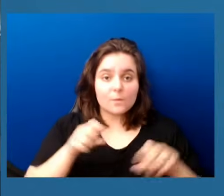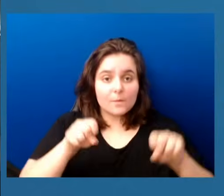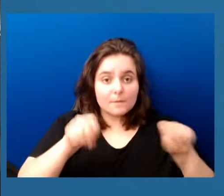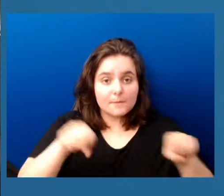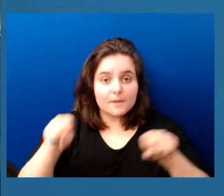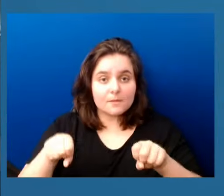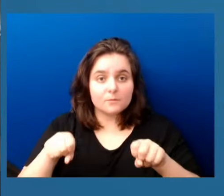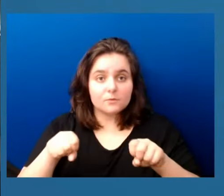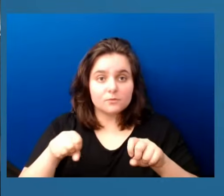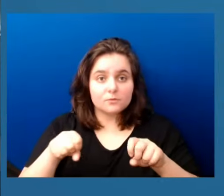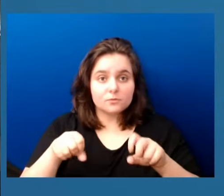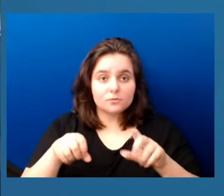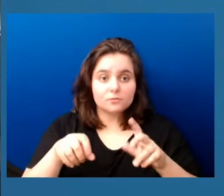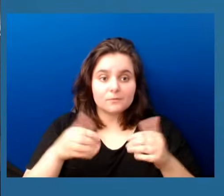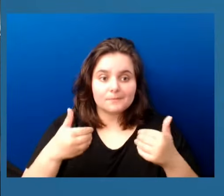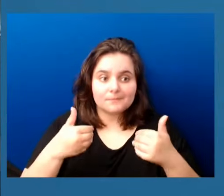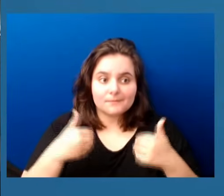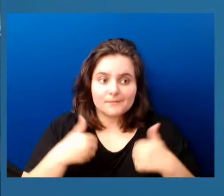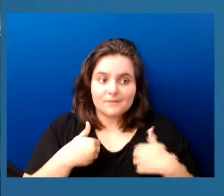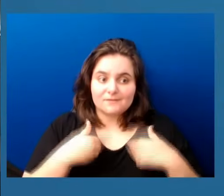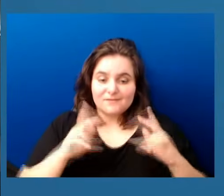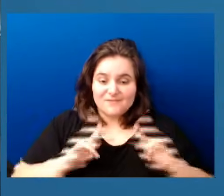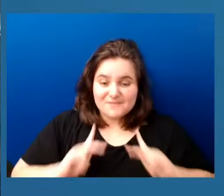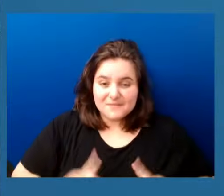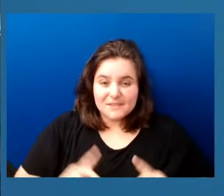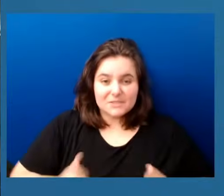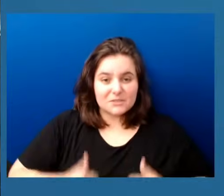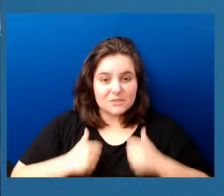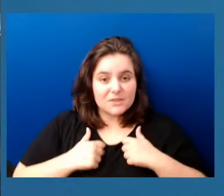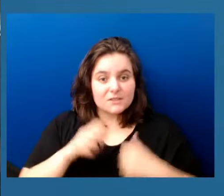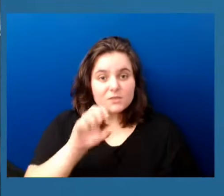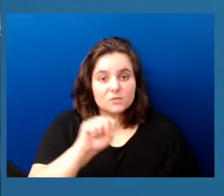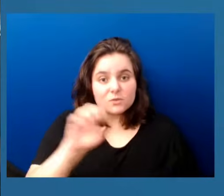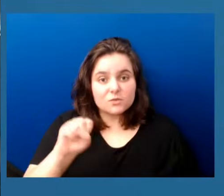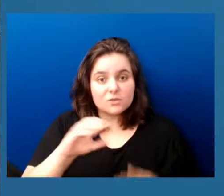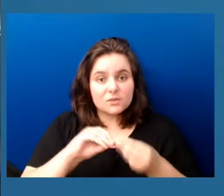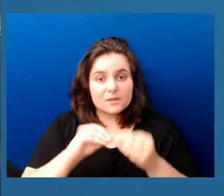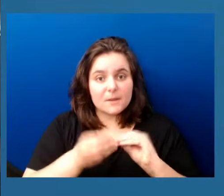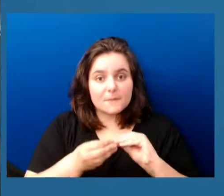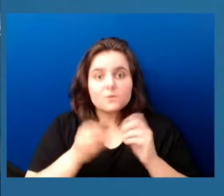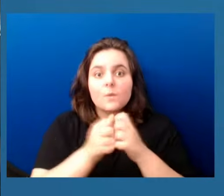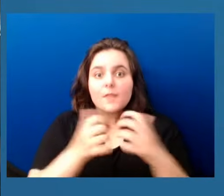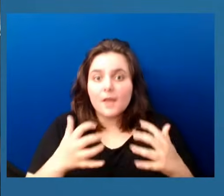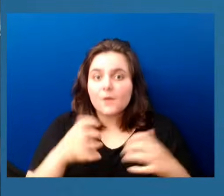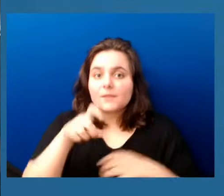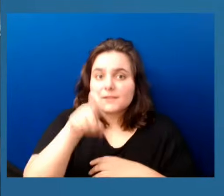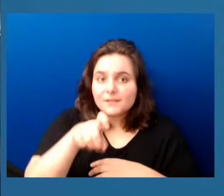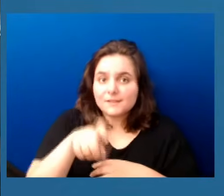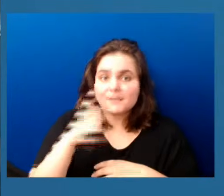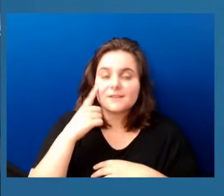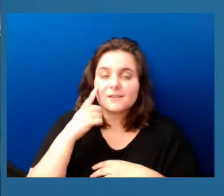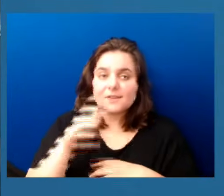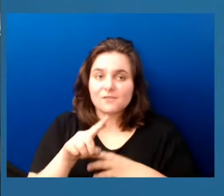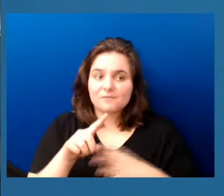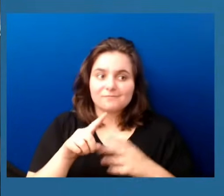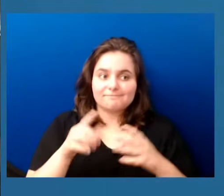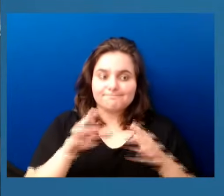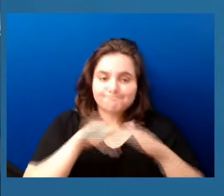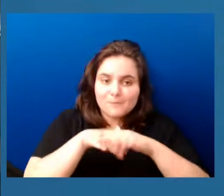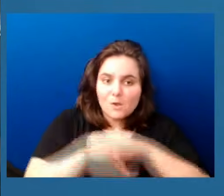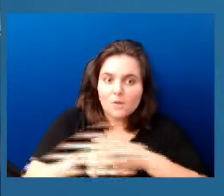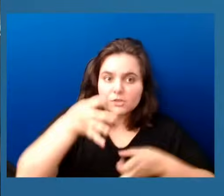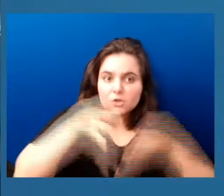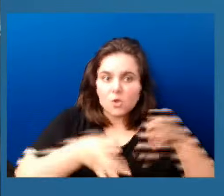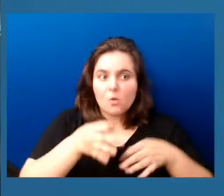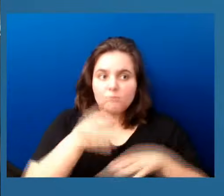addresses, social security numbers, and other sensitive information without the need for motion practice. Counsel for the